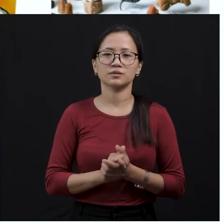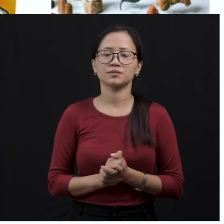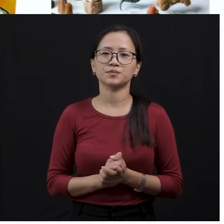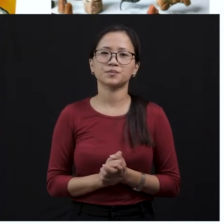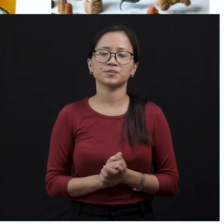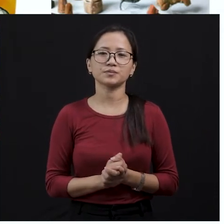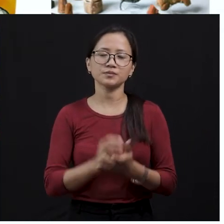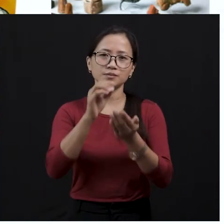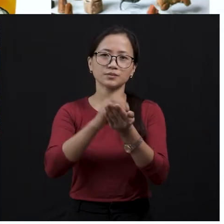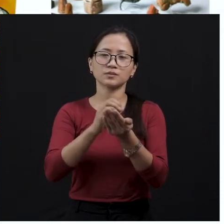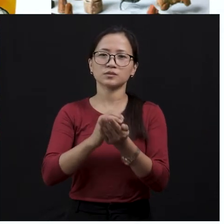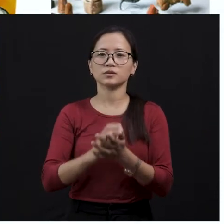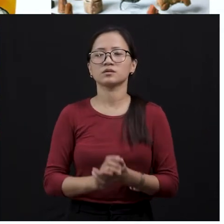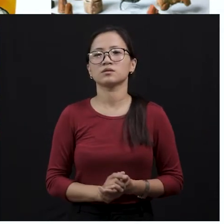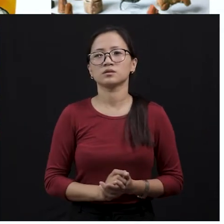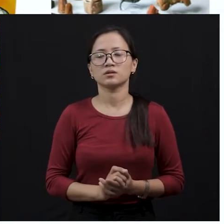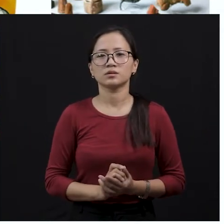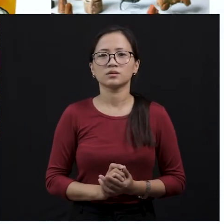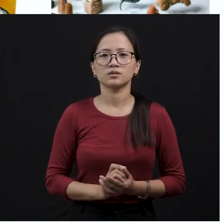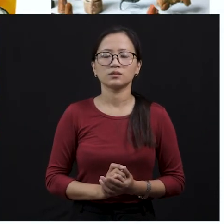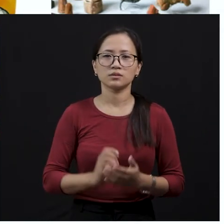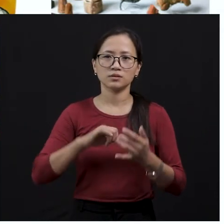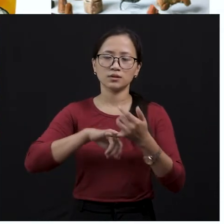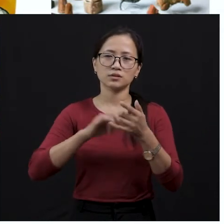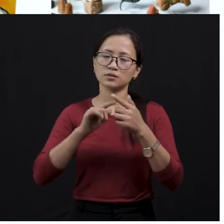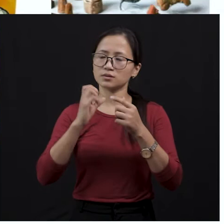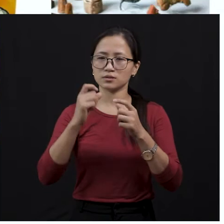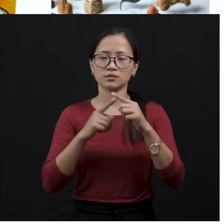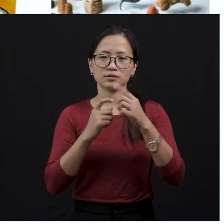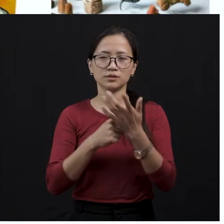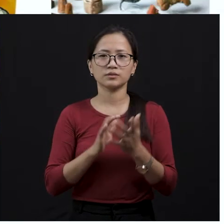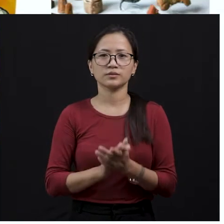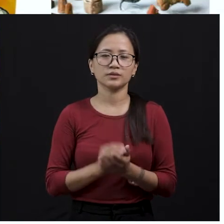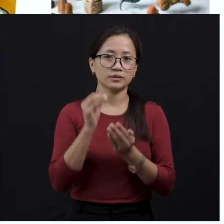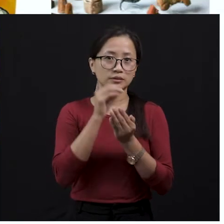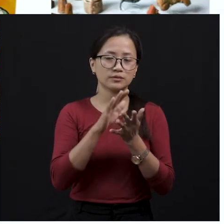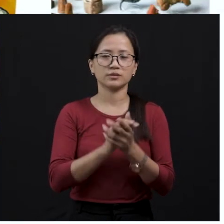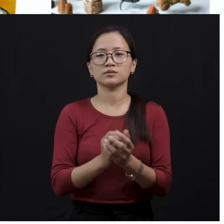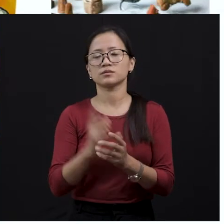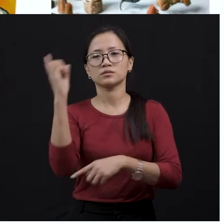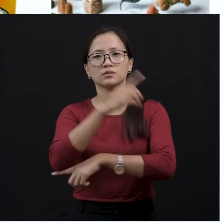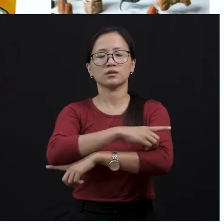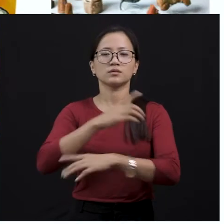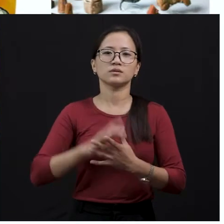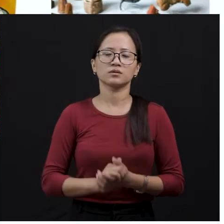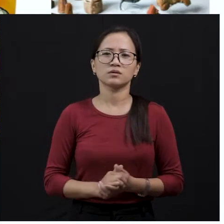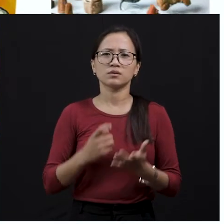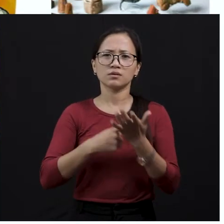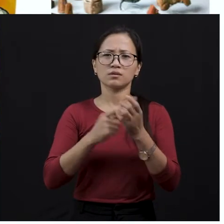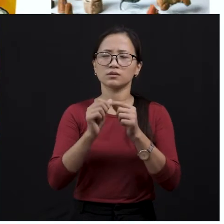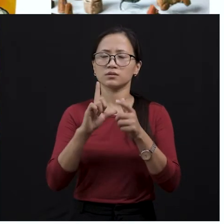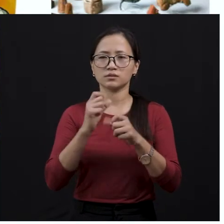started keeping certain sacred days, okay? So during their times there were also